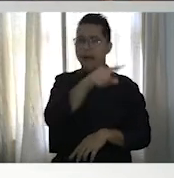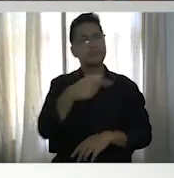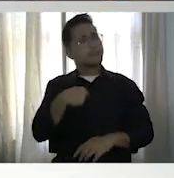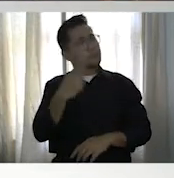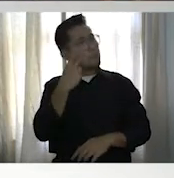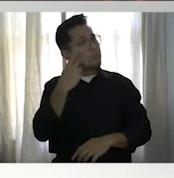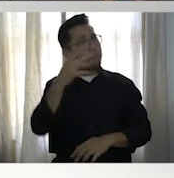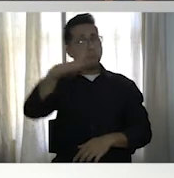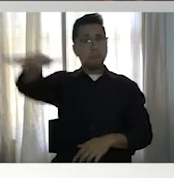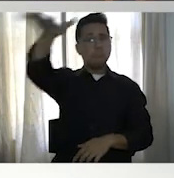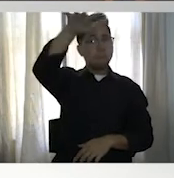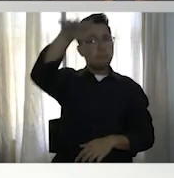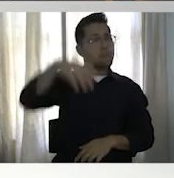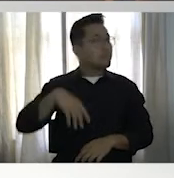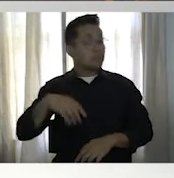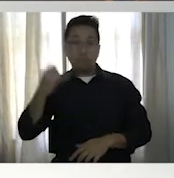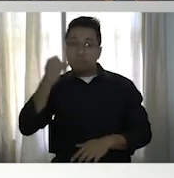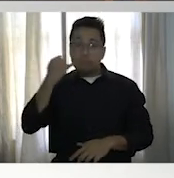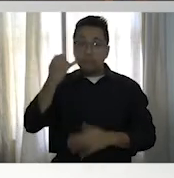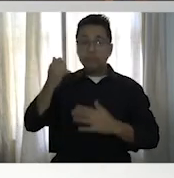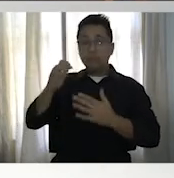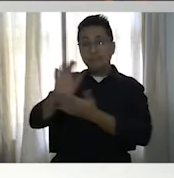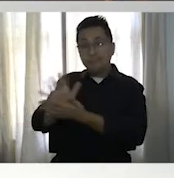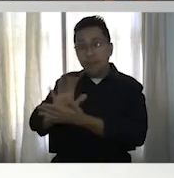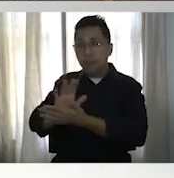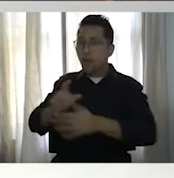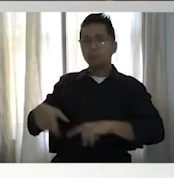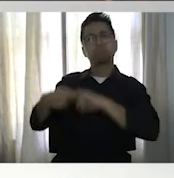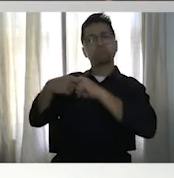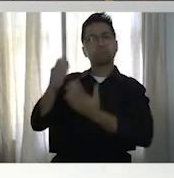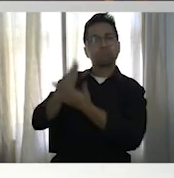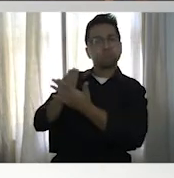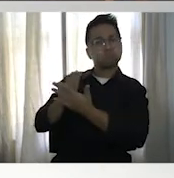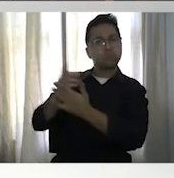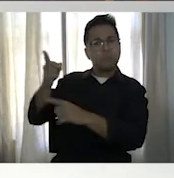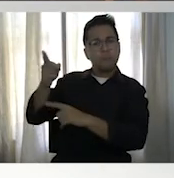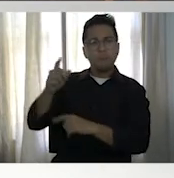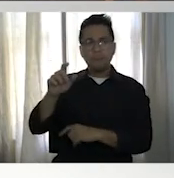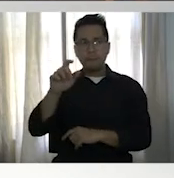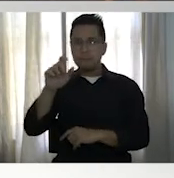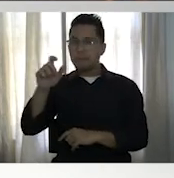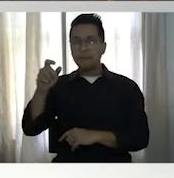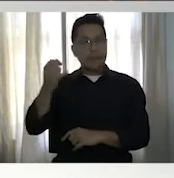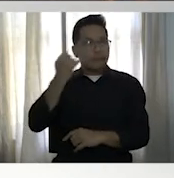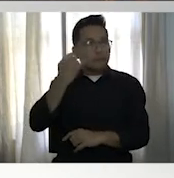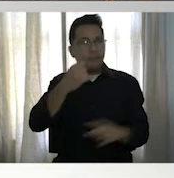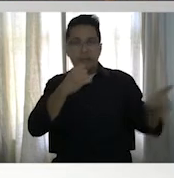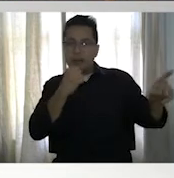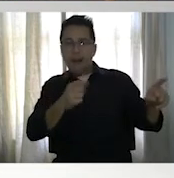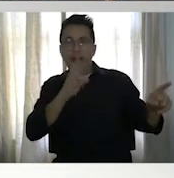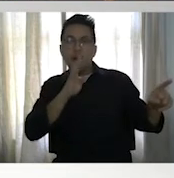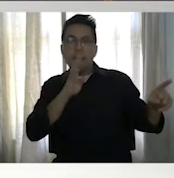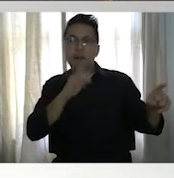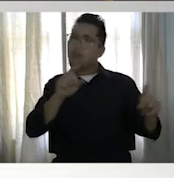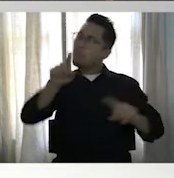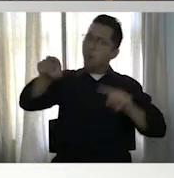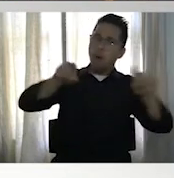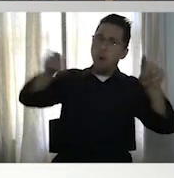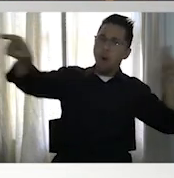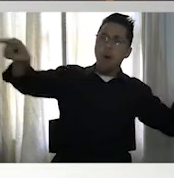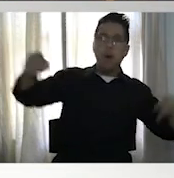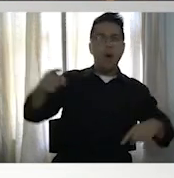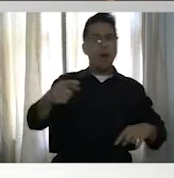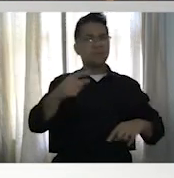here? If it's a video, stop it. Have your child talk about, or even if they're not talking, point to the this, point to the that,